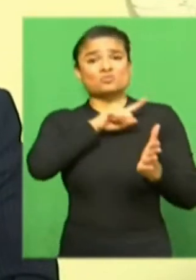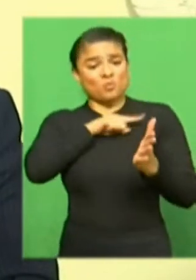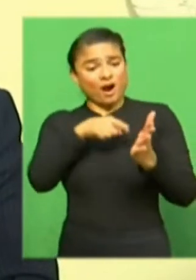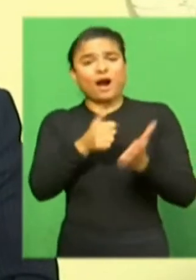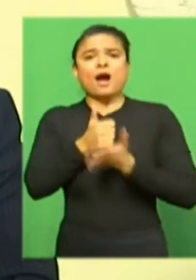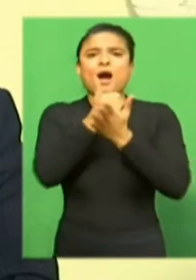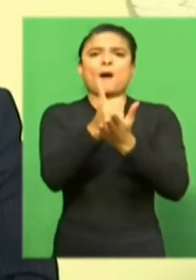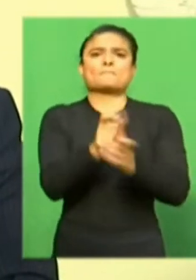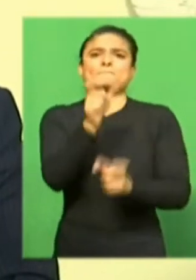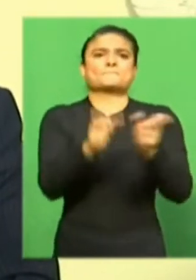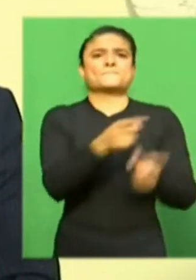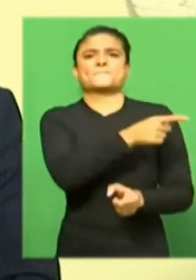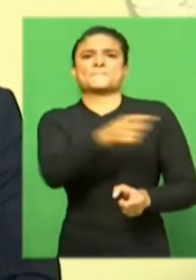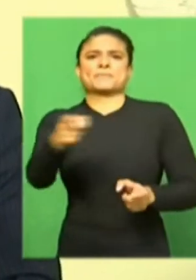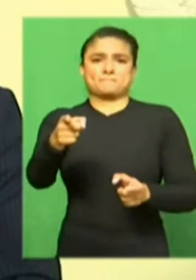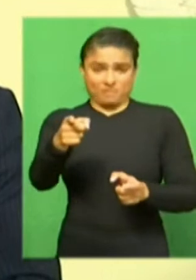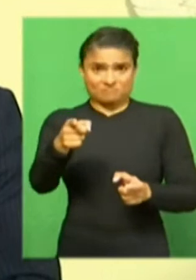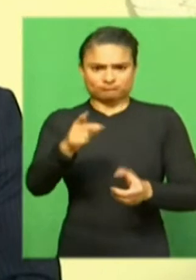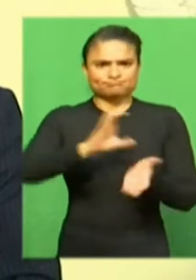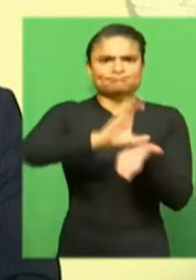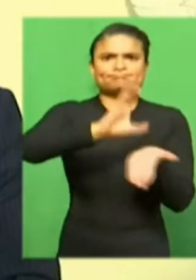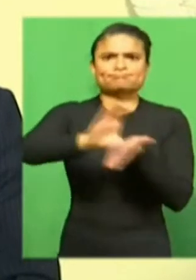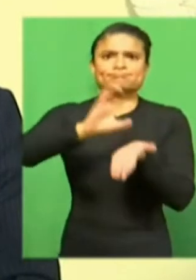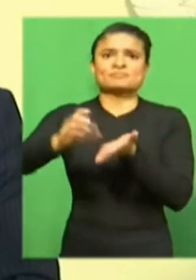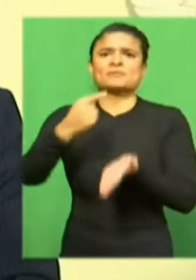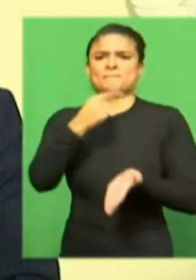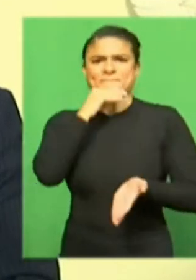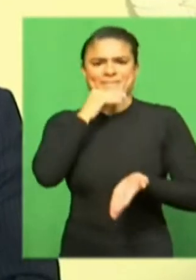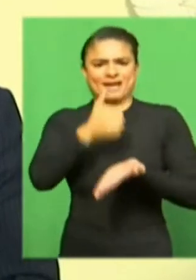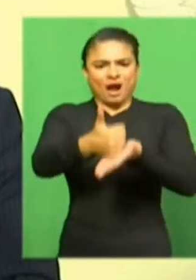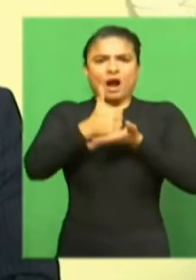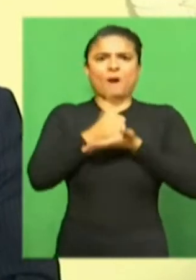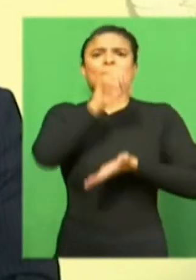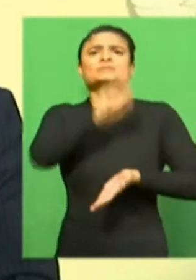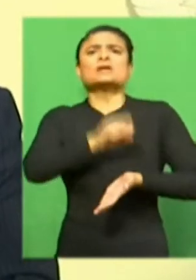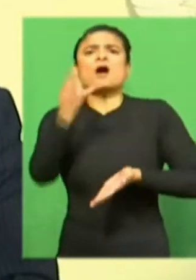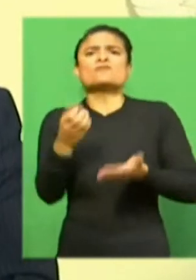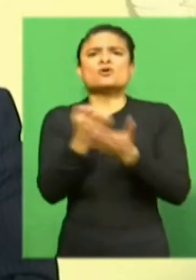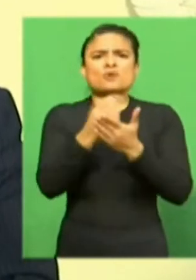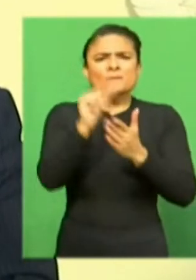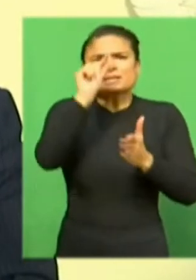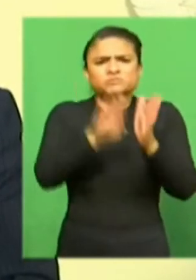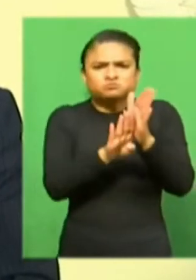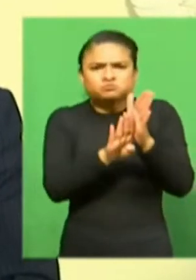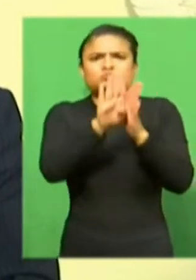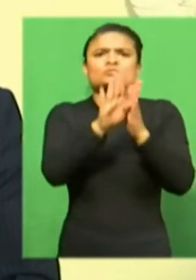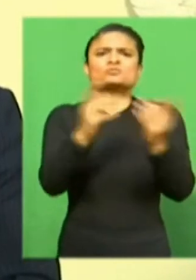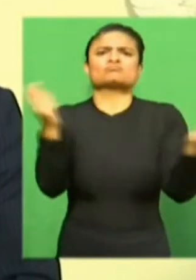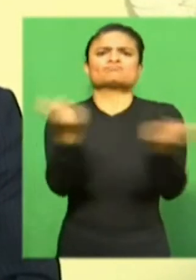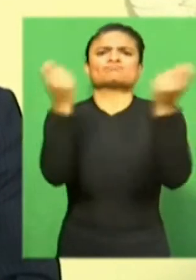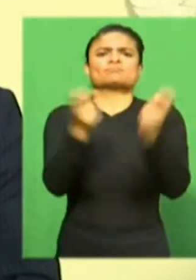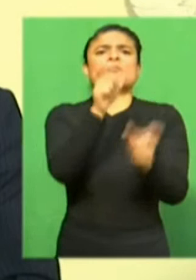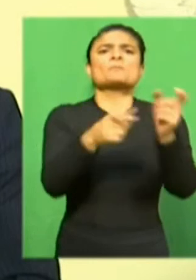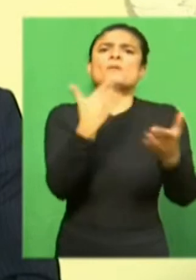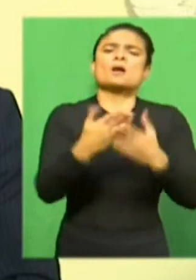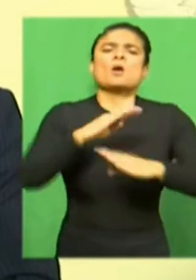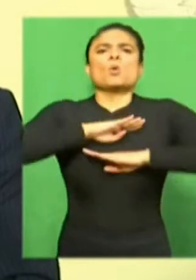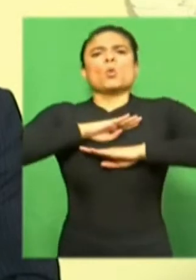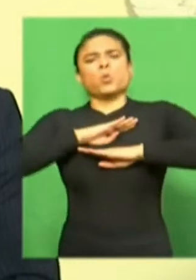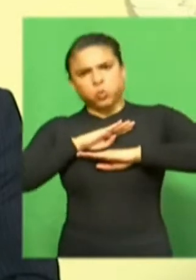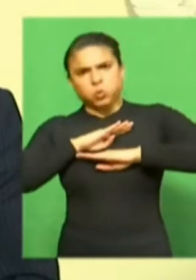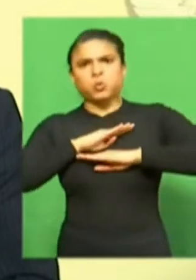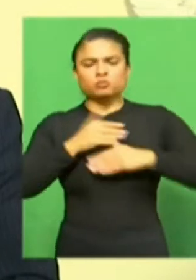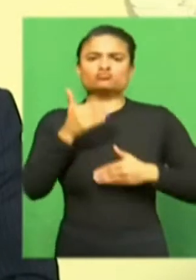That is our country's ability to demonstrate its care